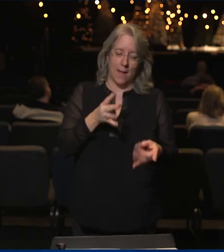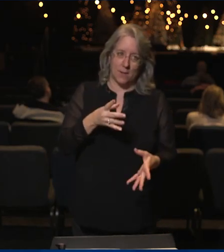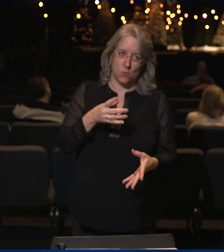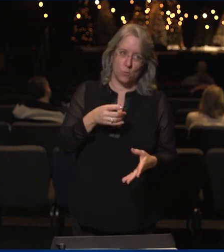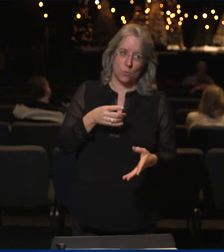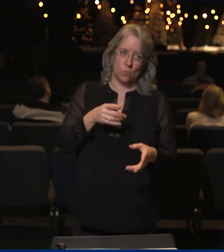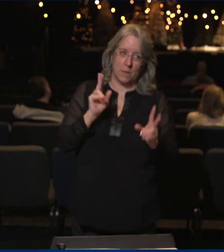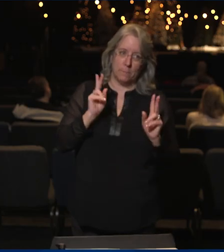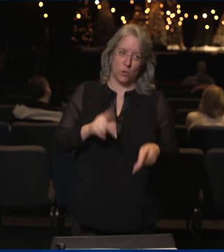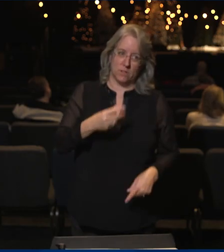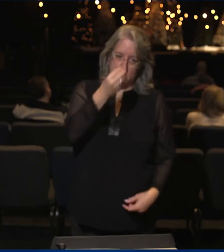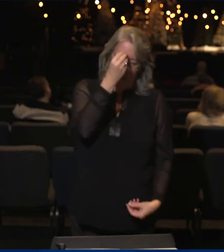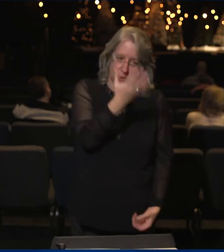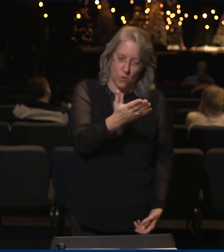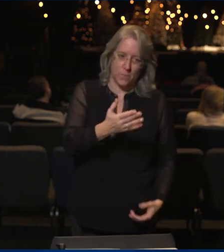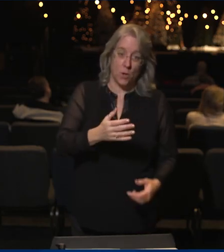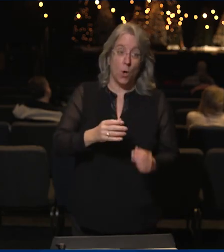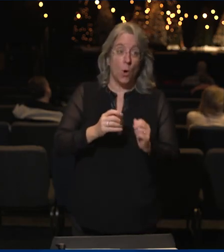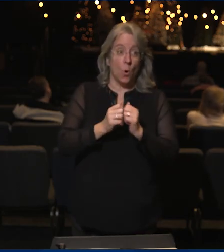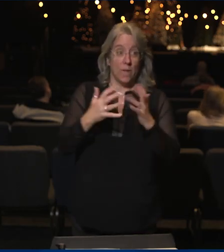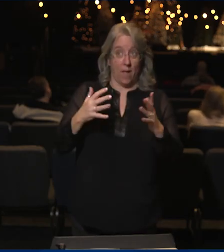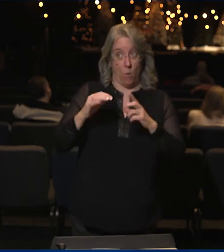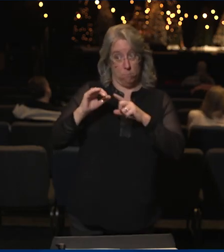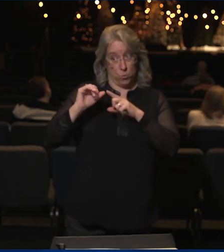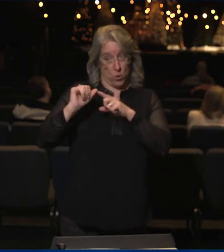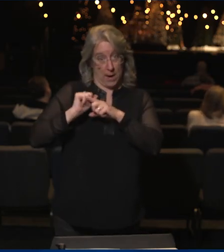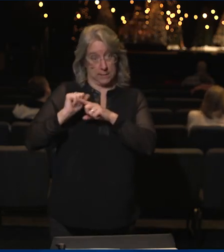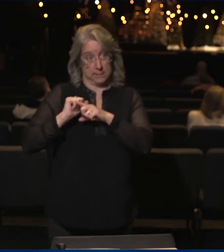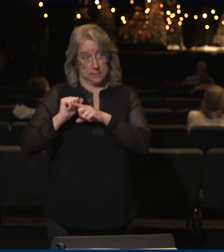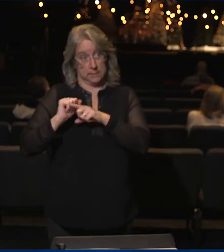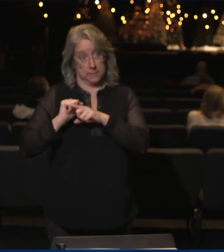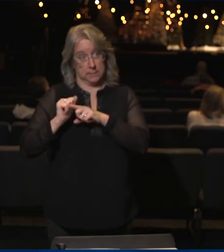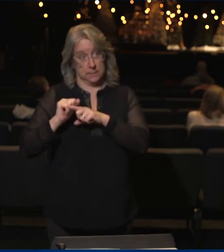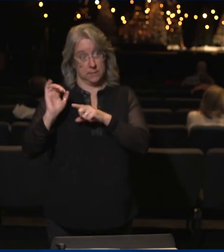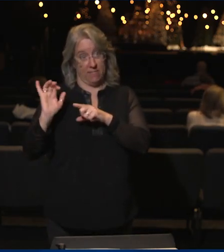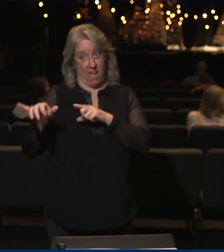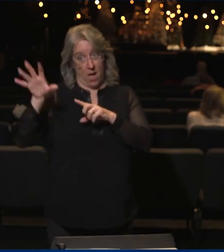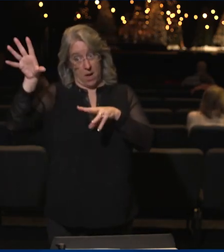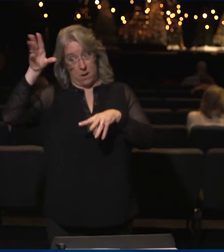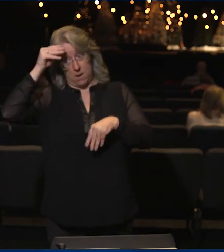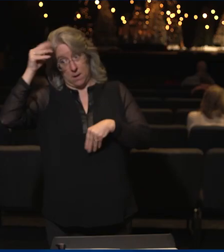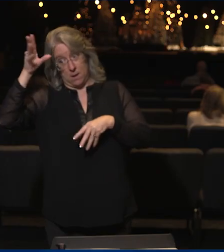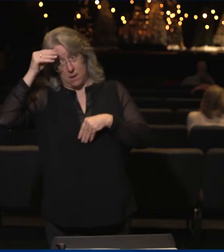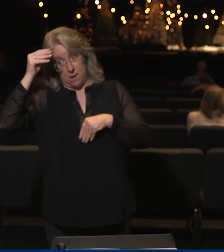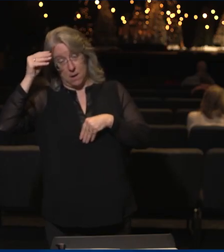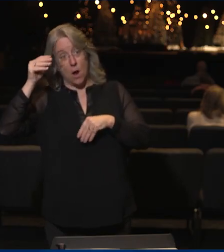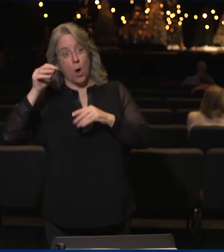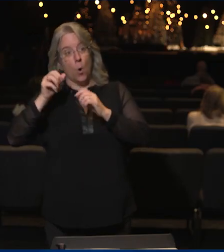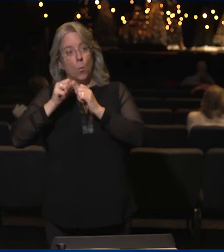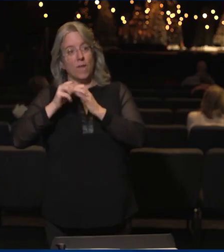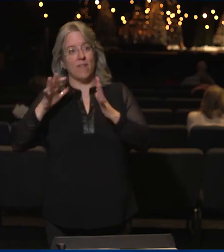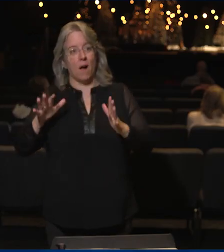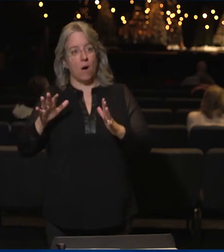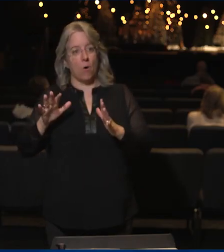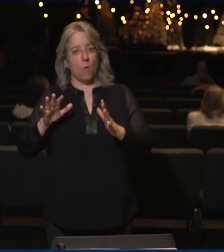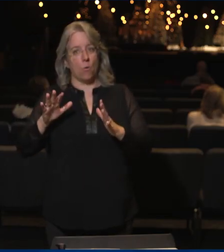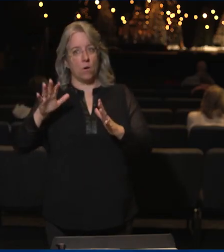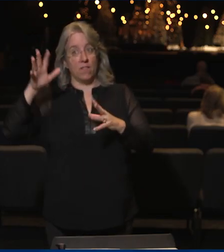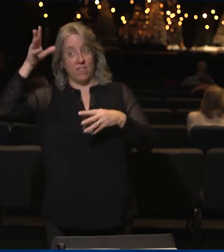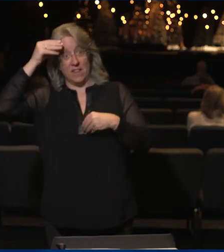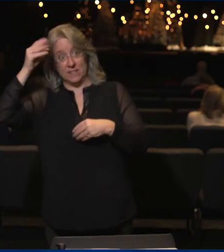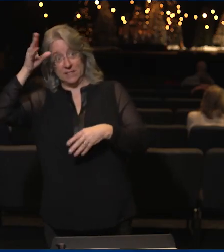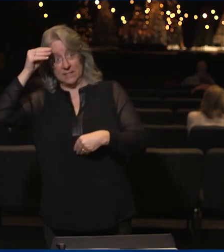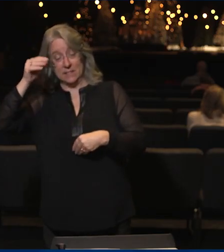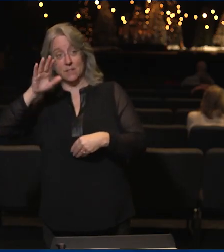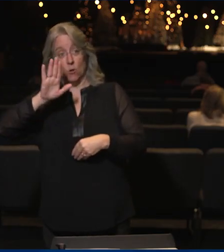this, but without actual practice, is kind of worthless. Like, I want to